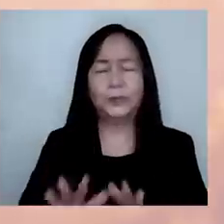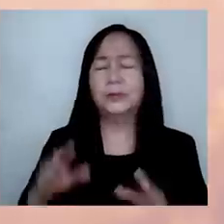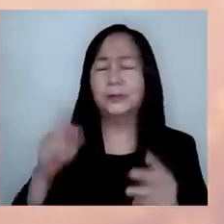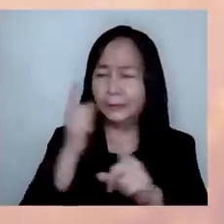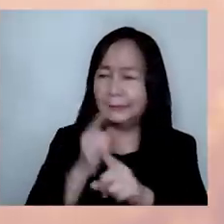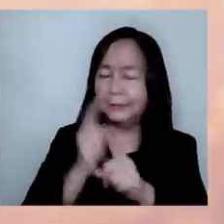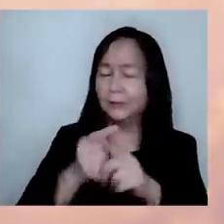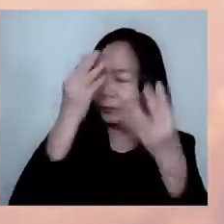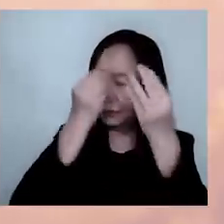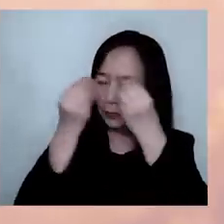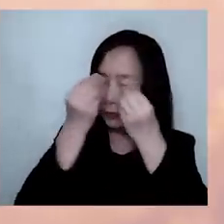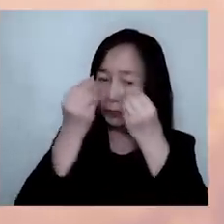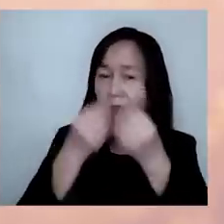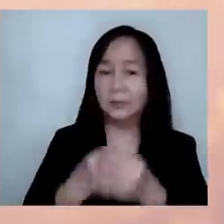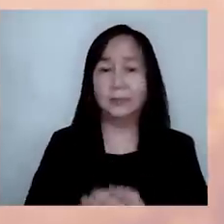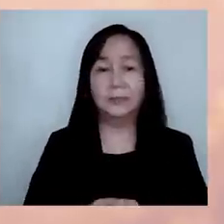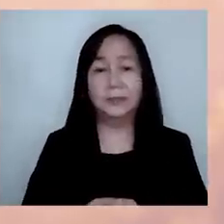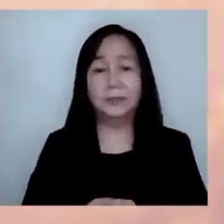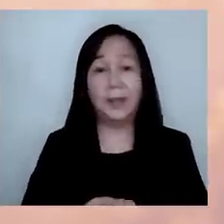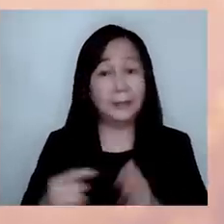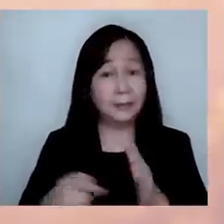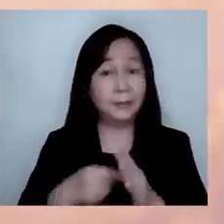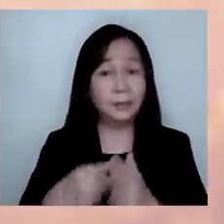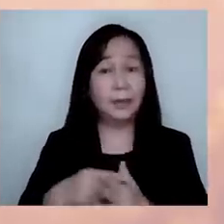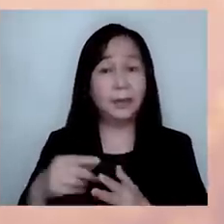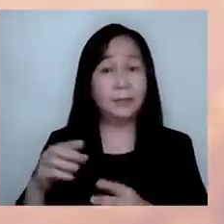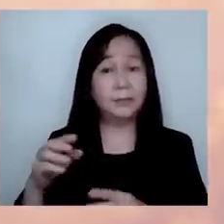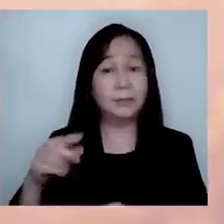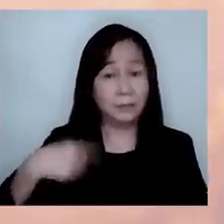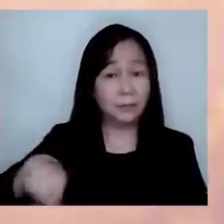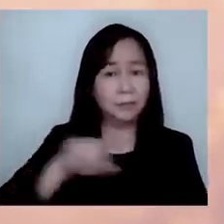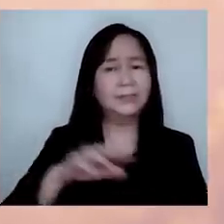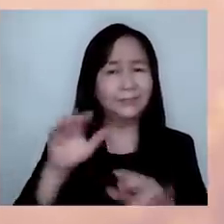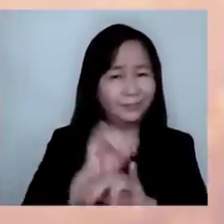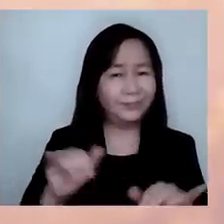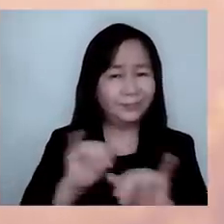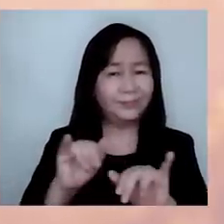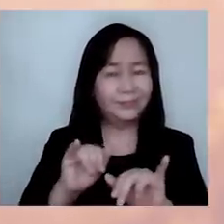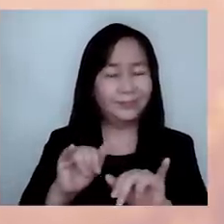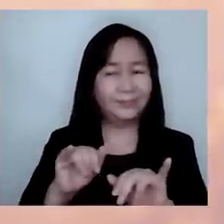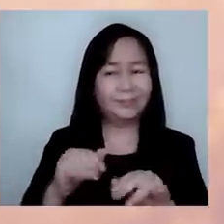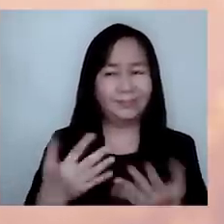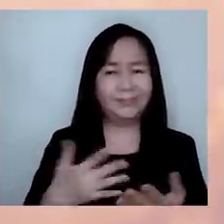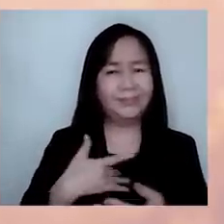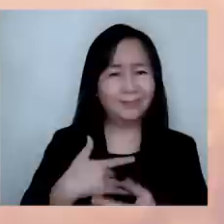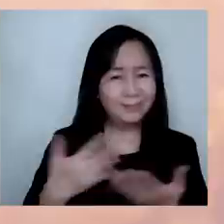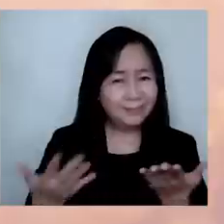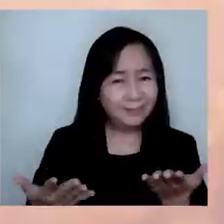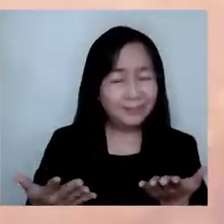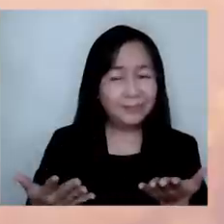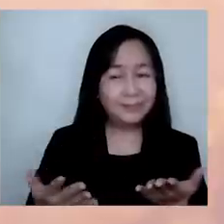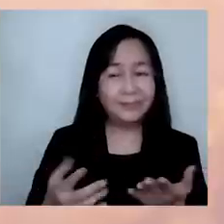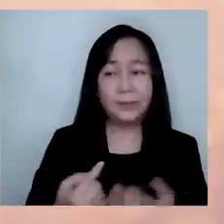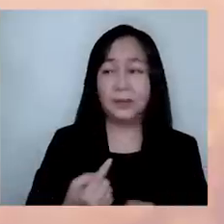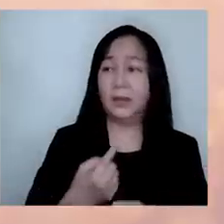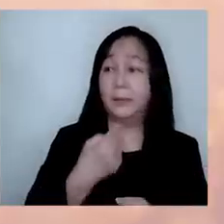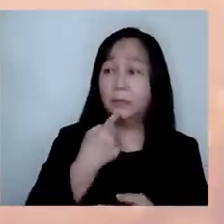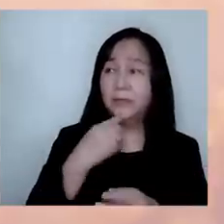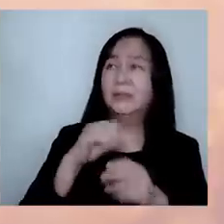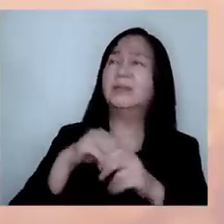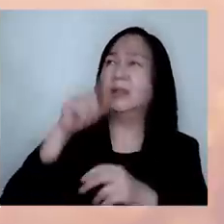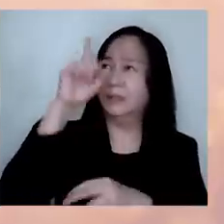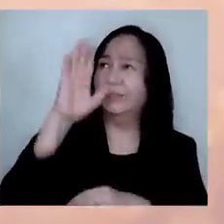and sometimes we would find ourselves in their situation too disappointed in God